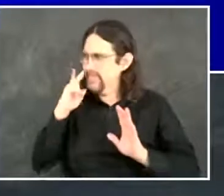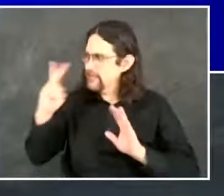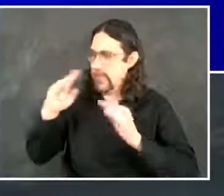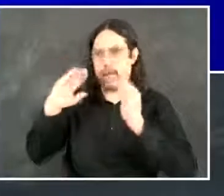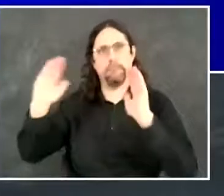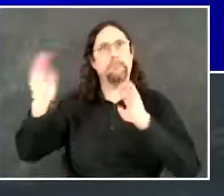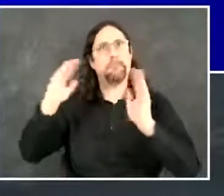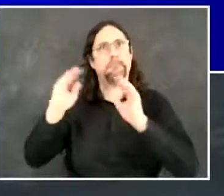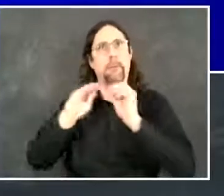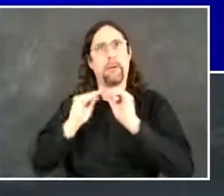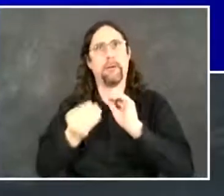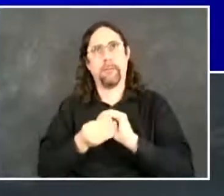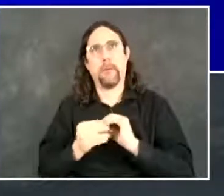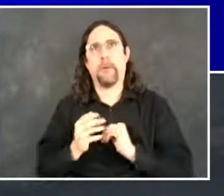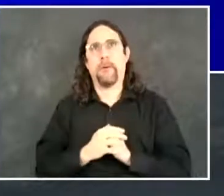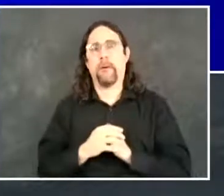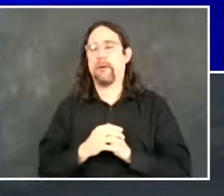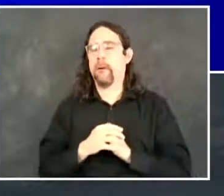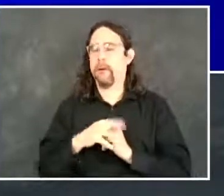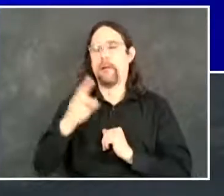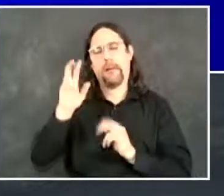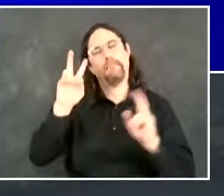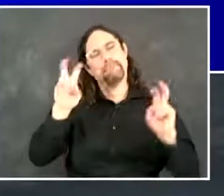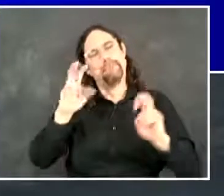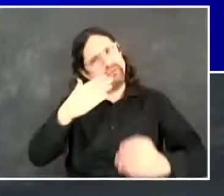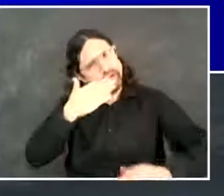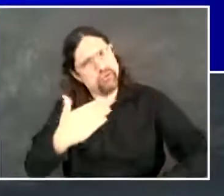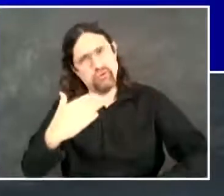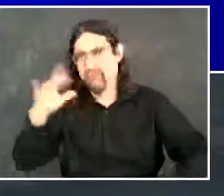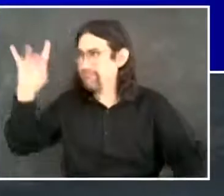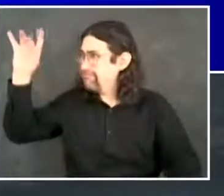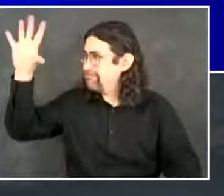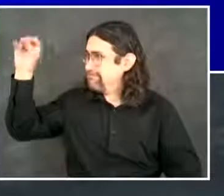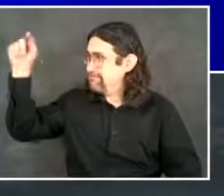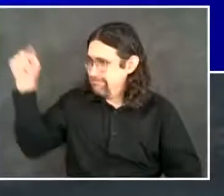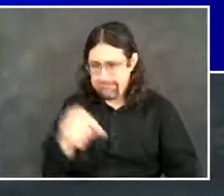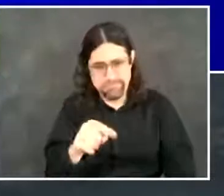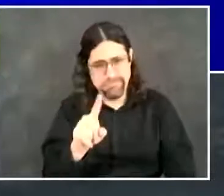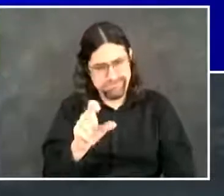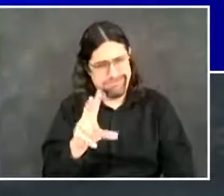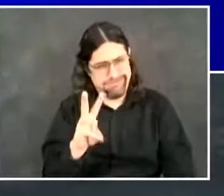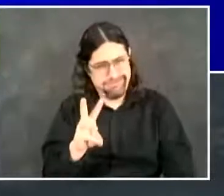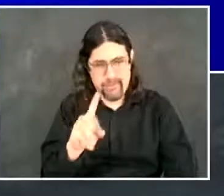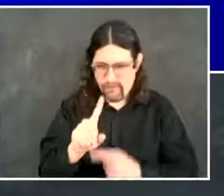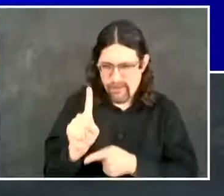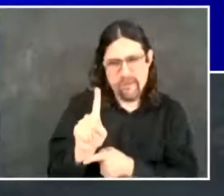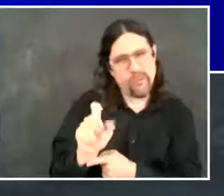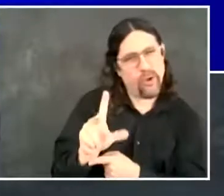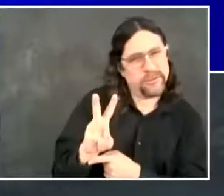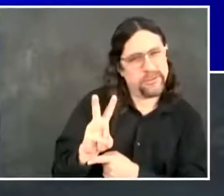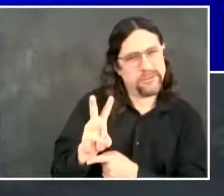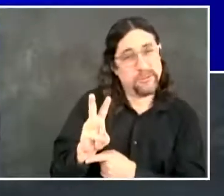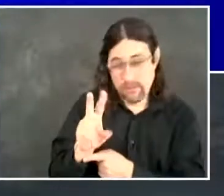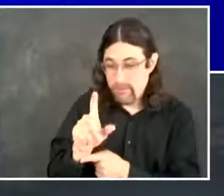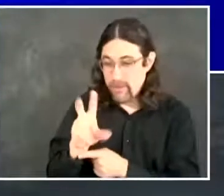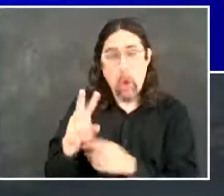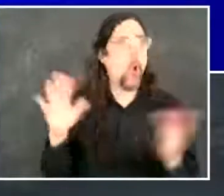that's still the number of people every single new day that we're seeing go in to the